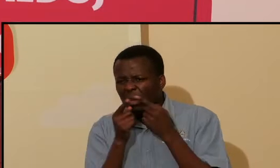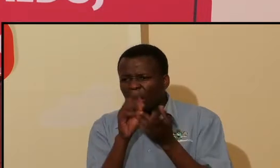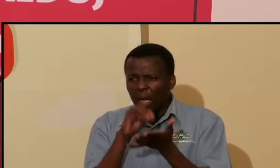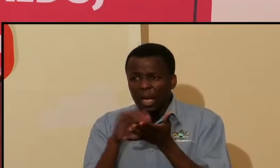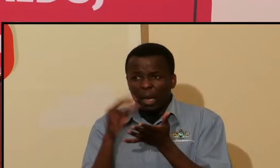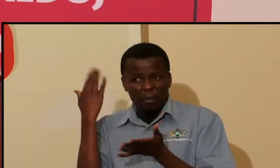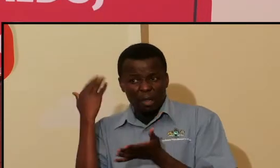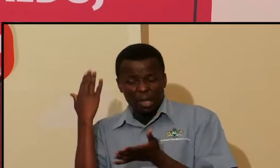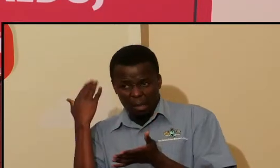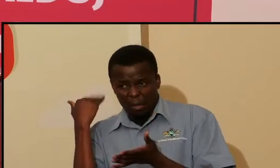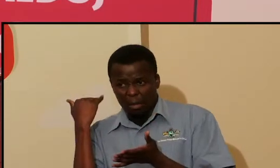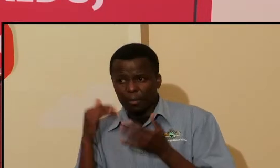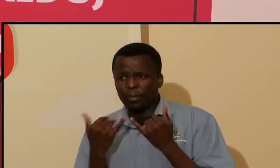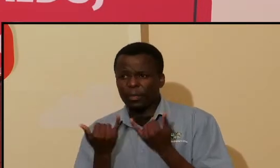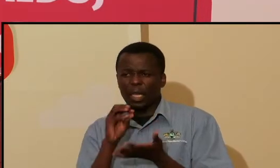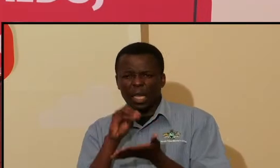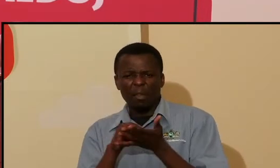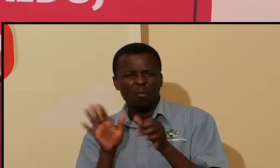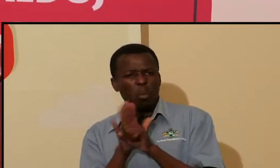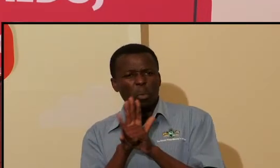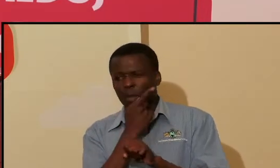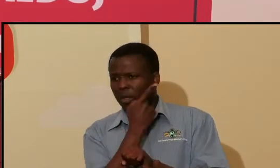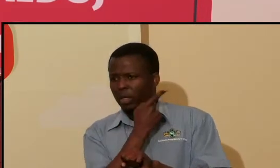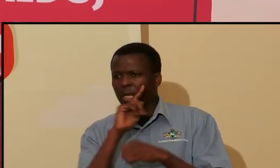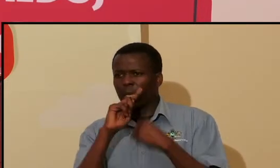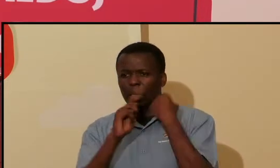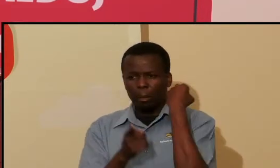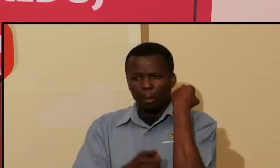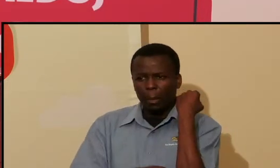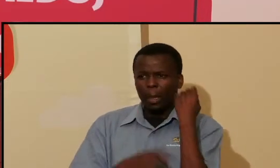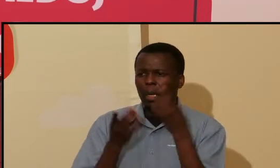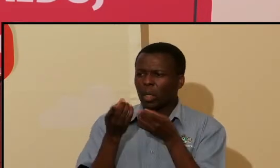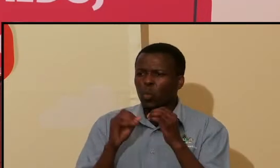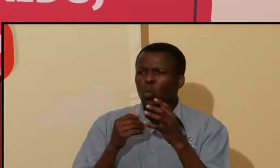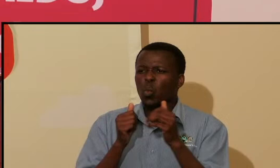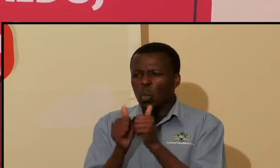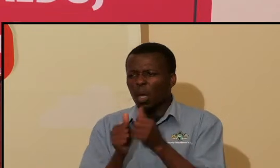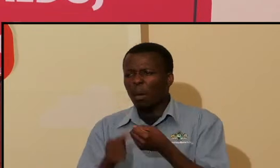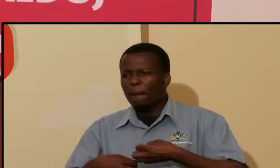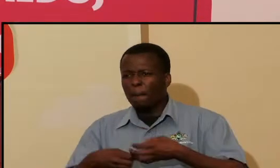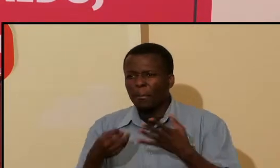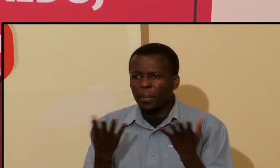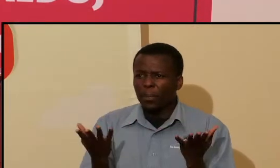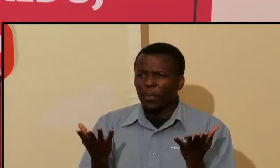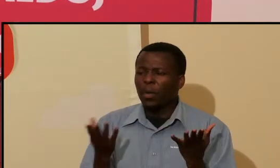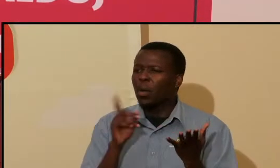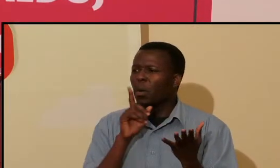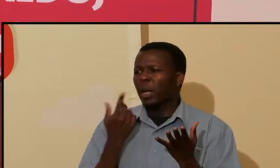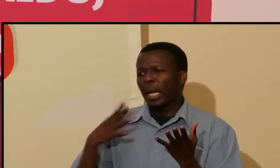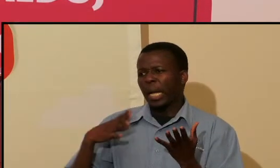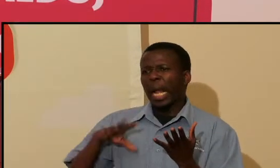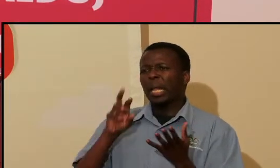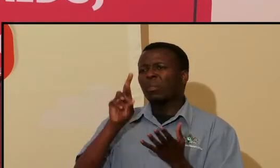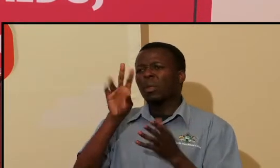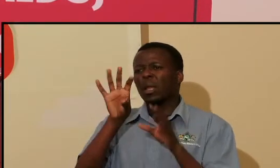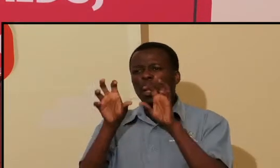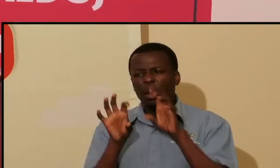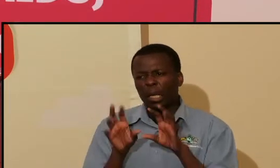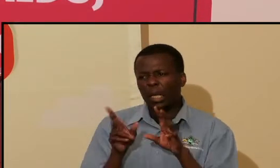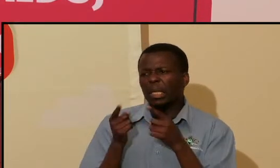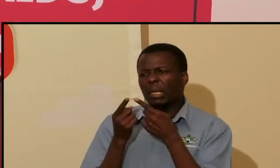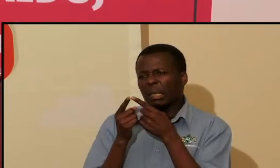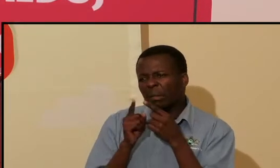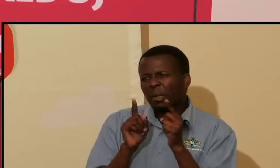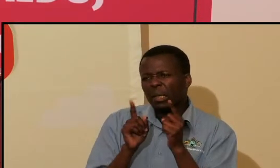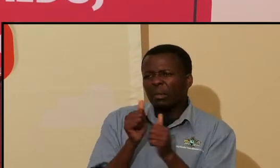happening in Mbabane, government offices being in Mbabane, and, and not all the other regions. But, things improved, and